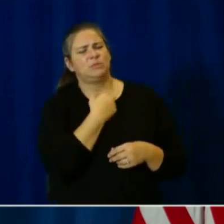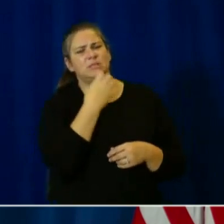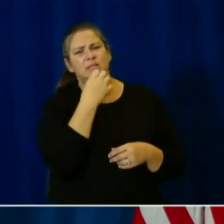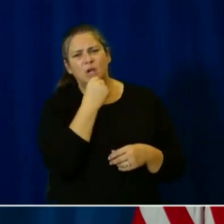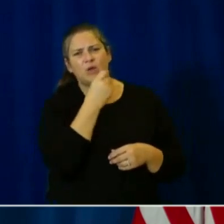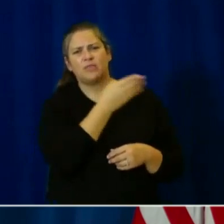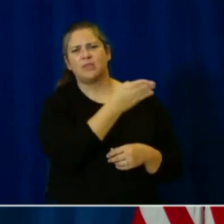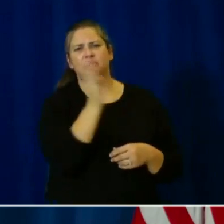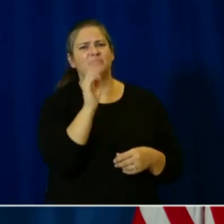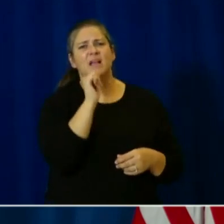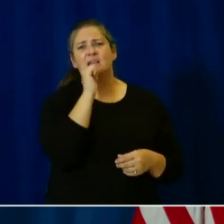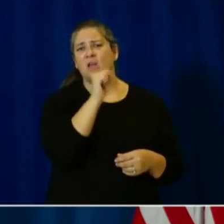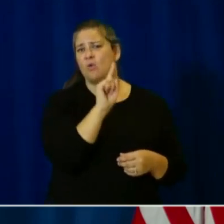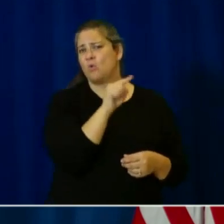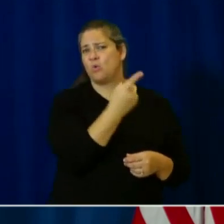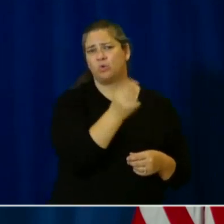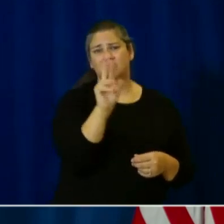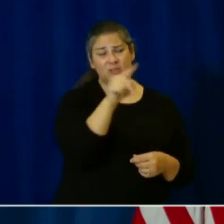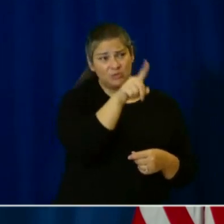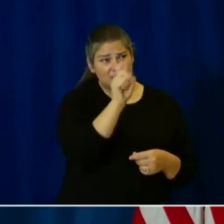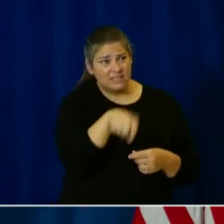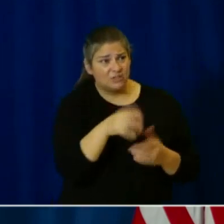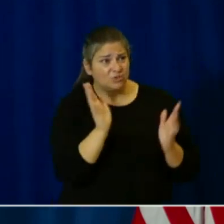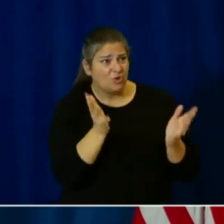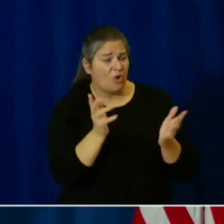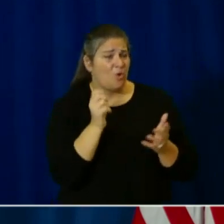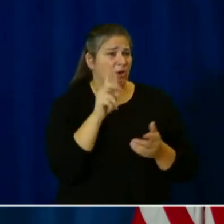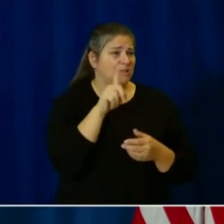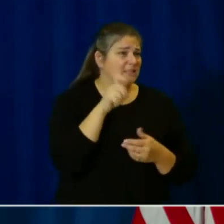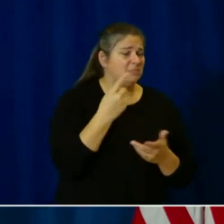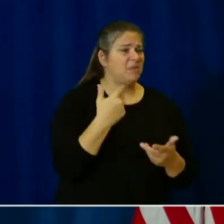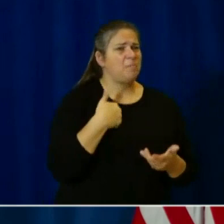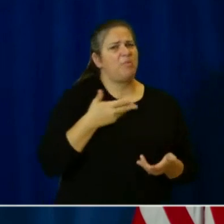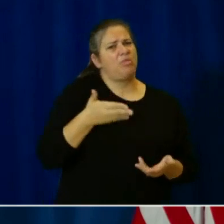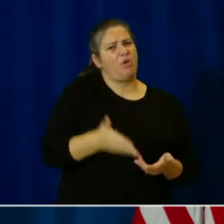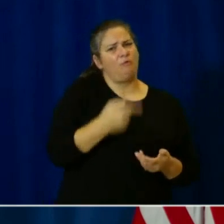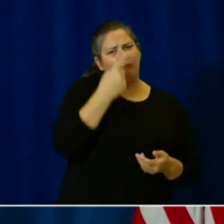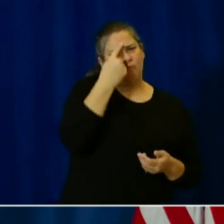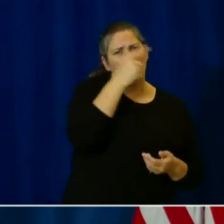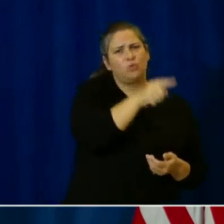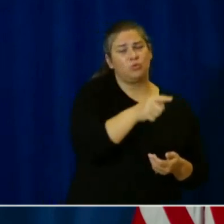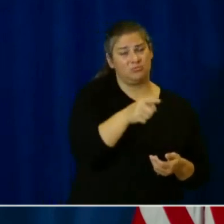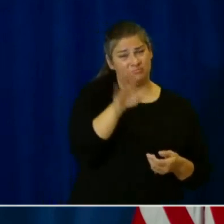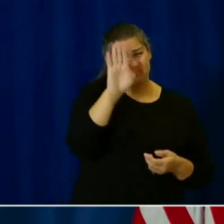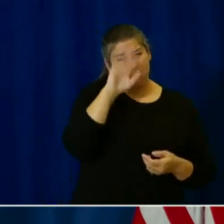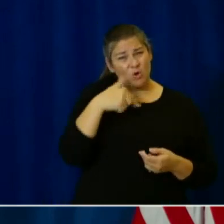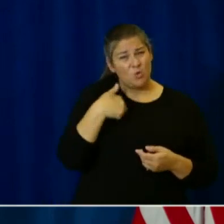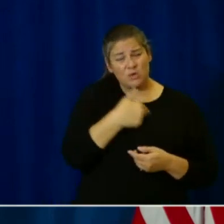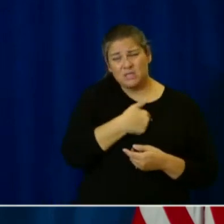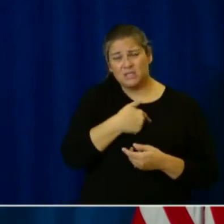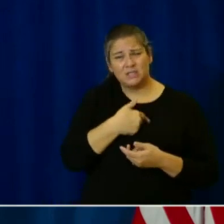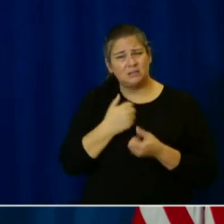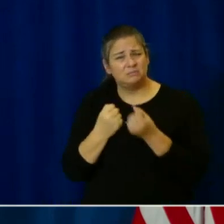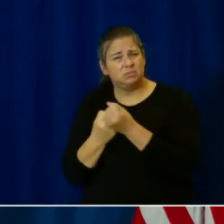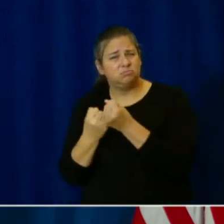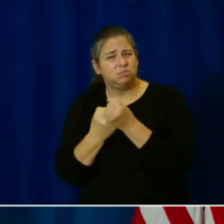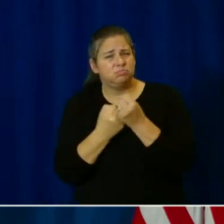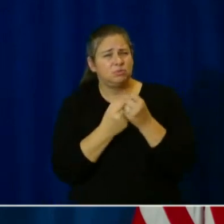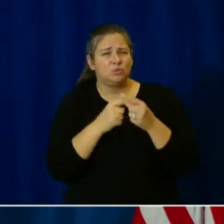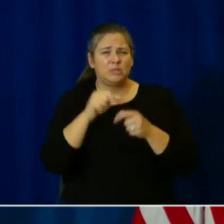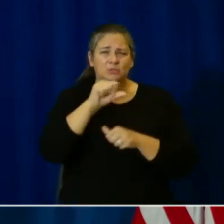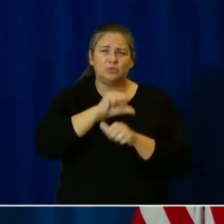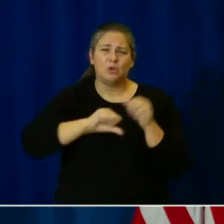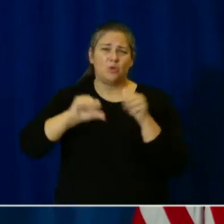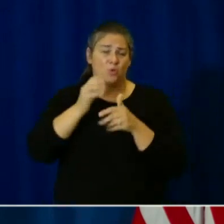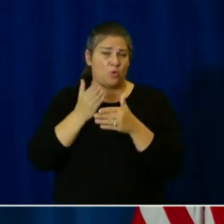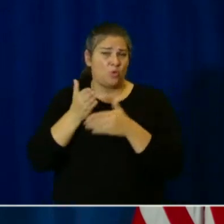them they're not alone. If they need somebody to talk to, you're there. We've been there for each other thus far through this. I know